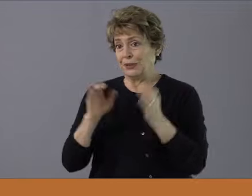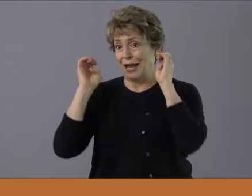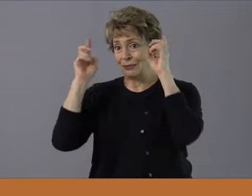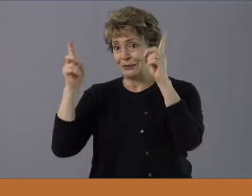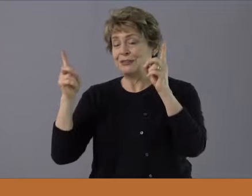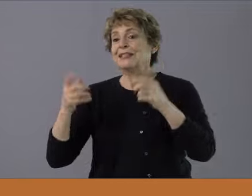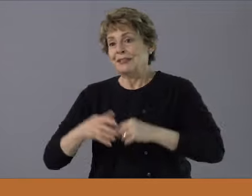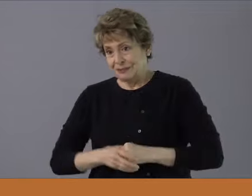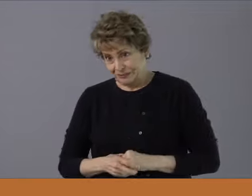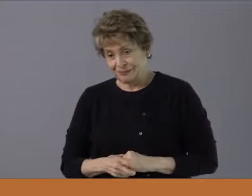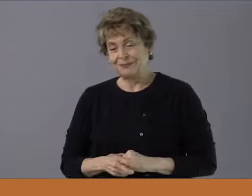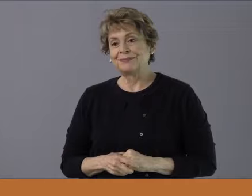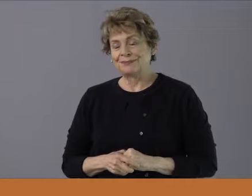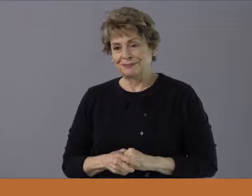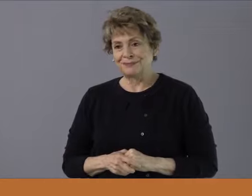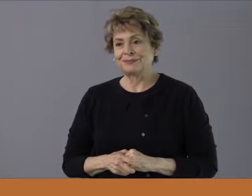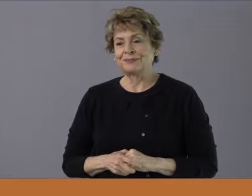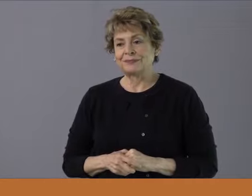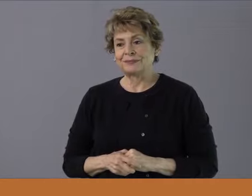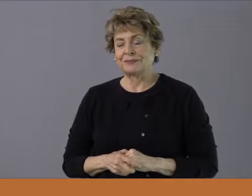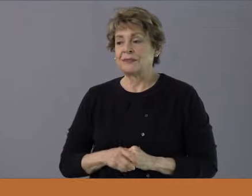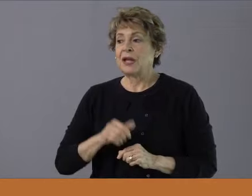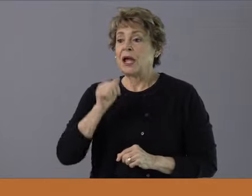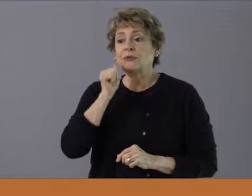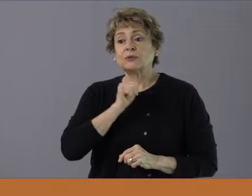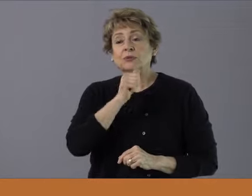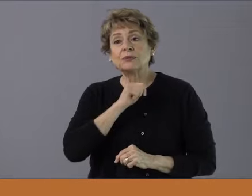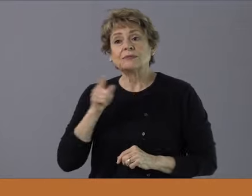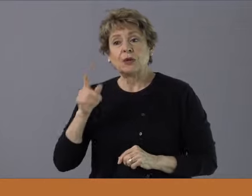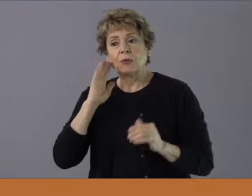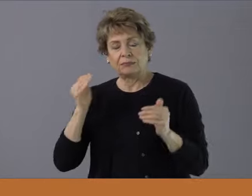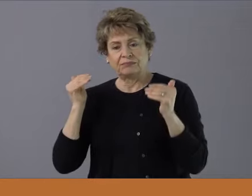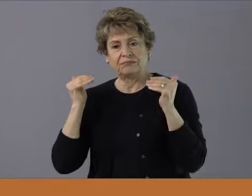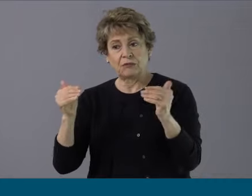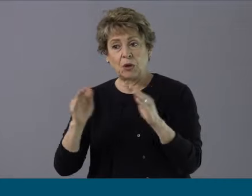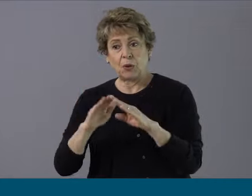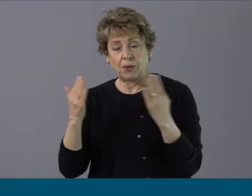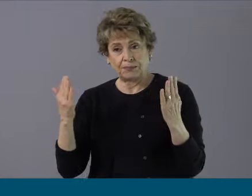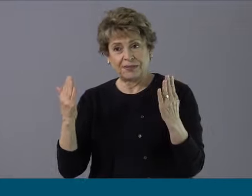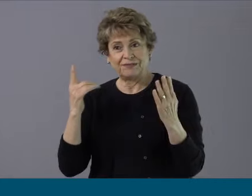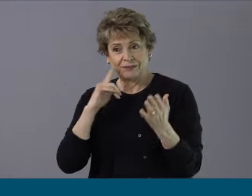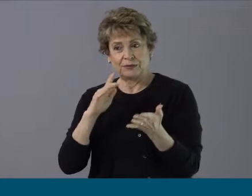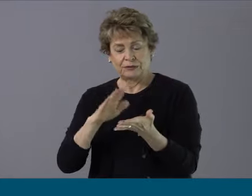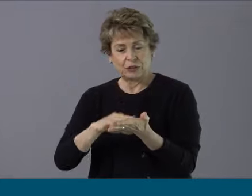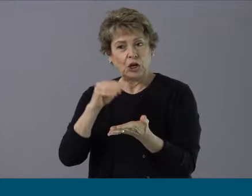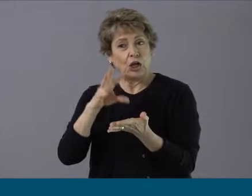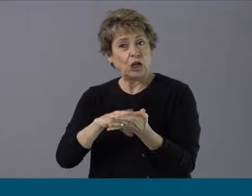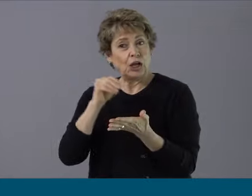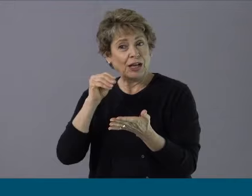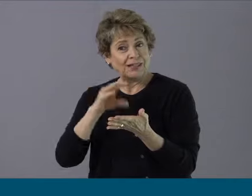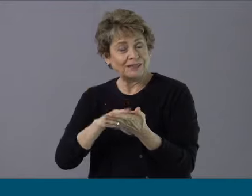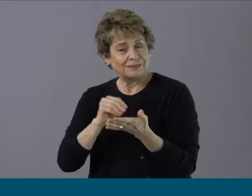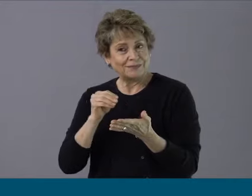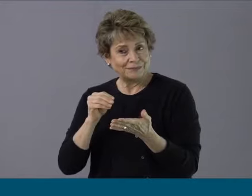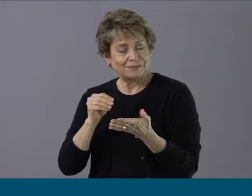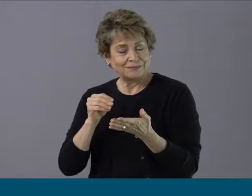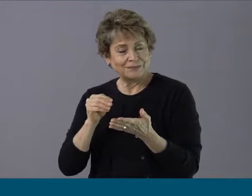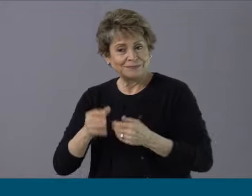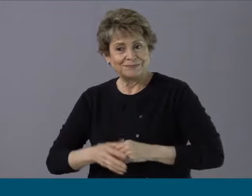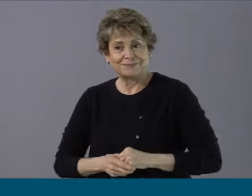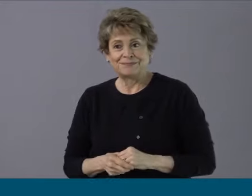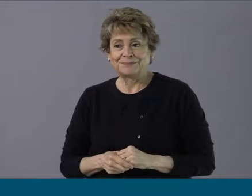open for learning. That's what's in front of us in the coming school year. I've been visiting a lot with public